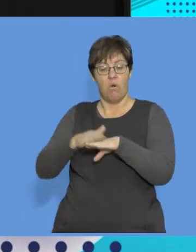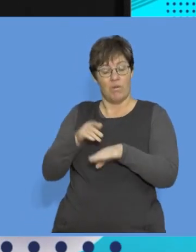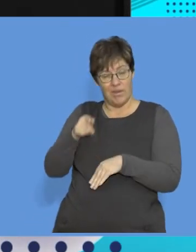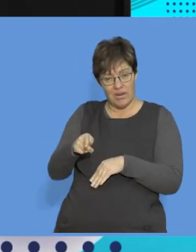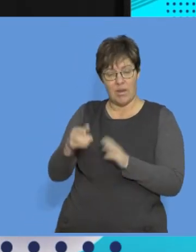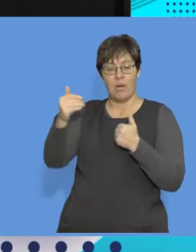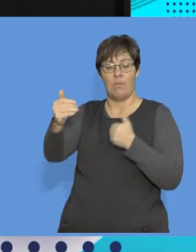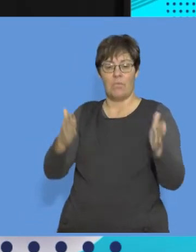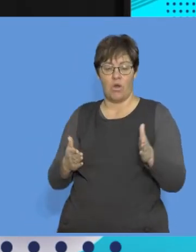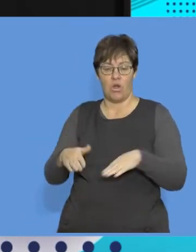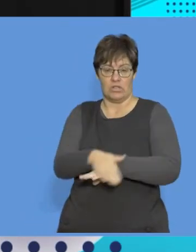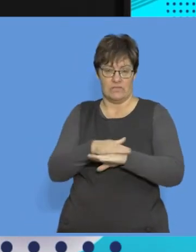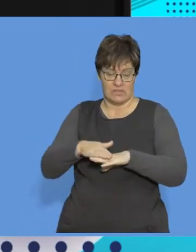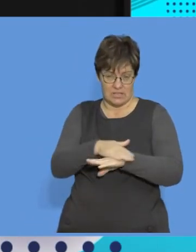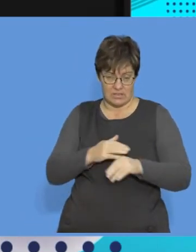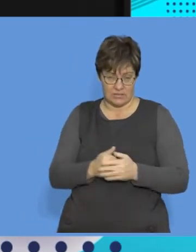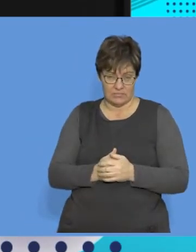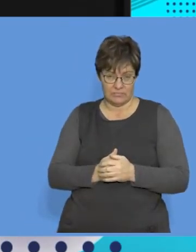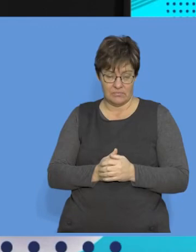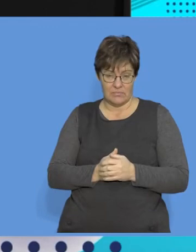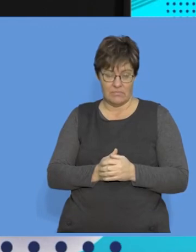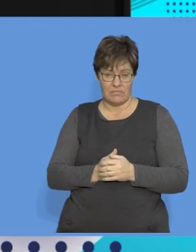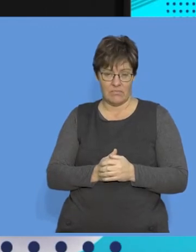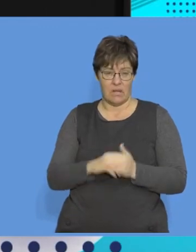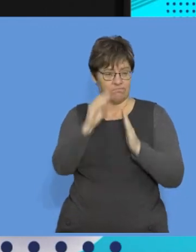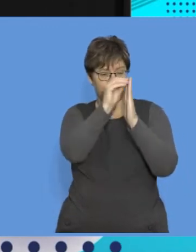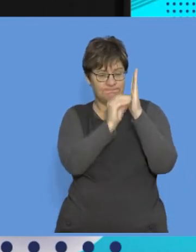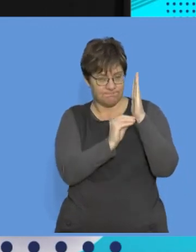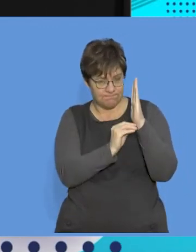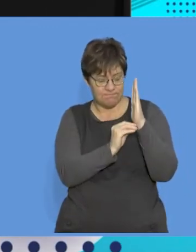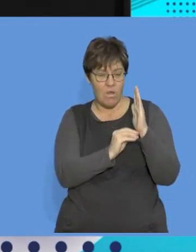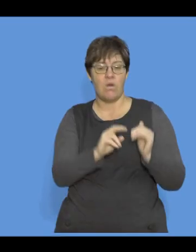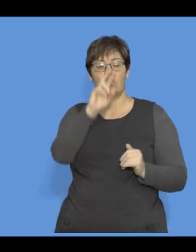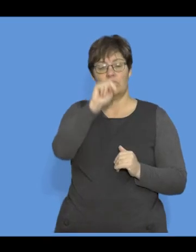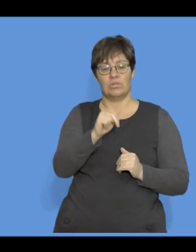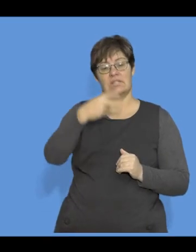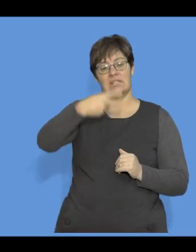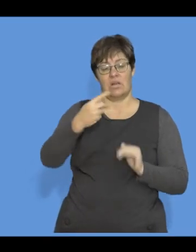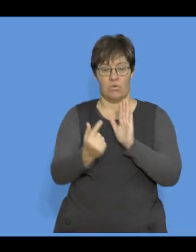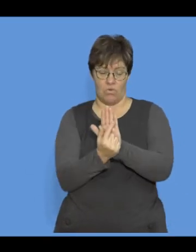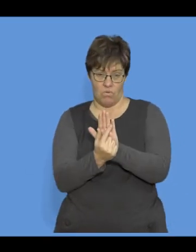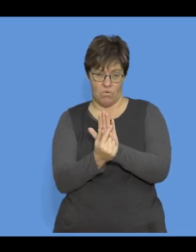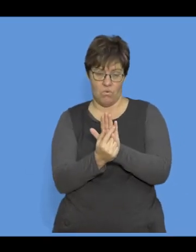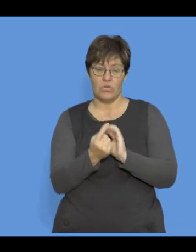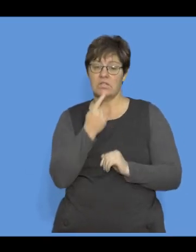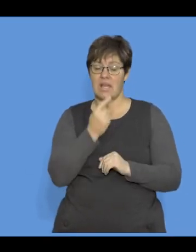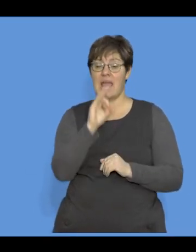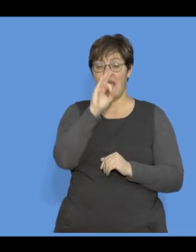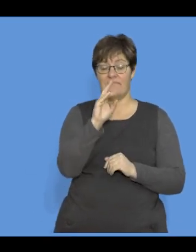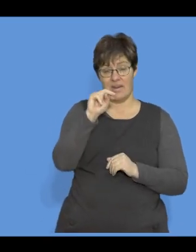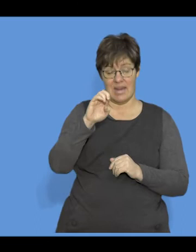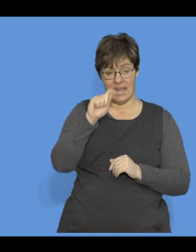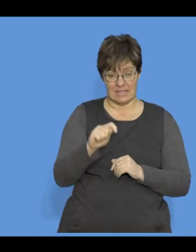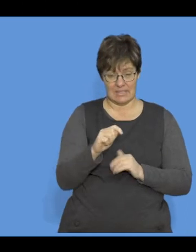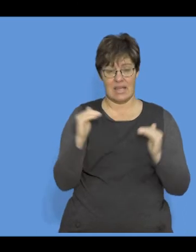on the surface. You write those in terms of Newton's second law, where you're saying F net is equal to